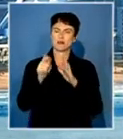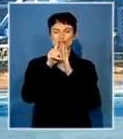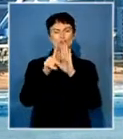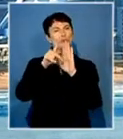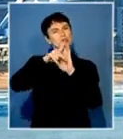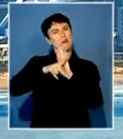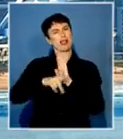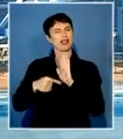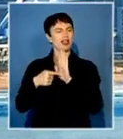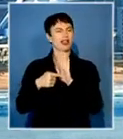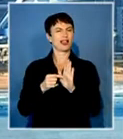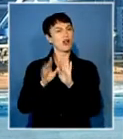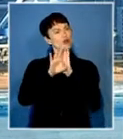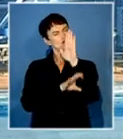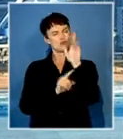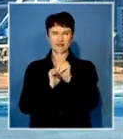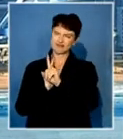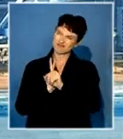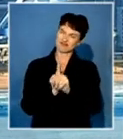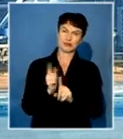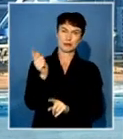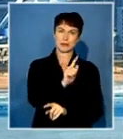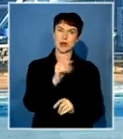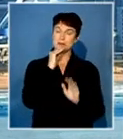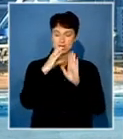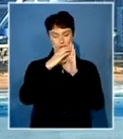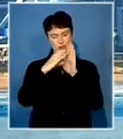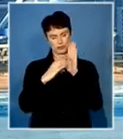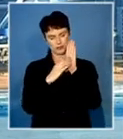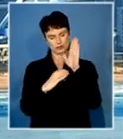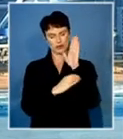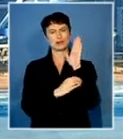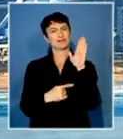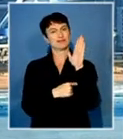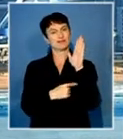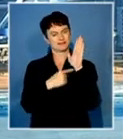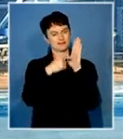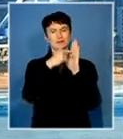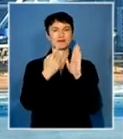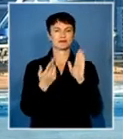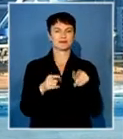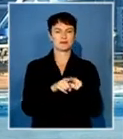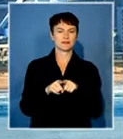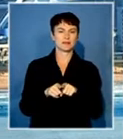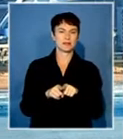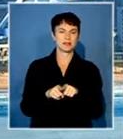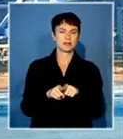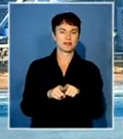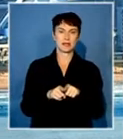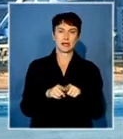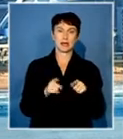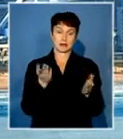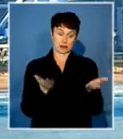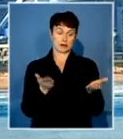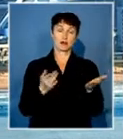by a constitution in which those particular clauses are sitting along with the restoration of the death penalty. It would be